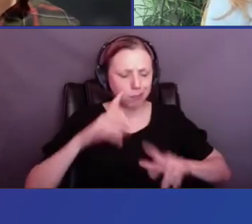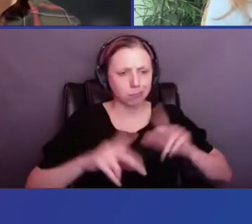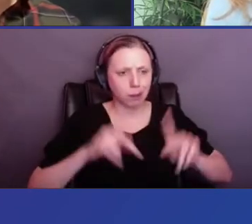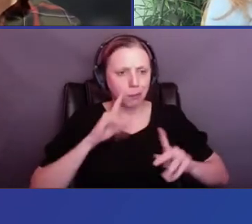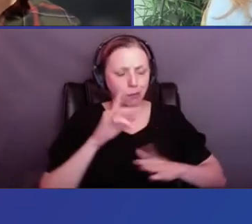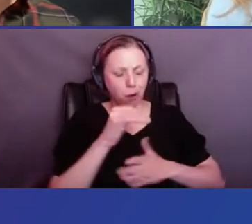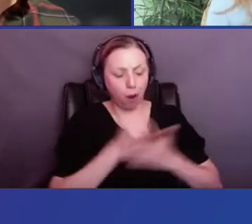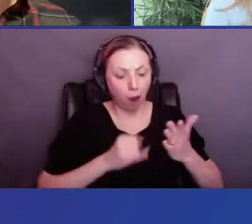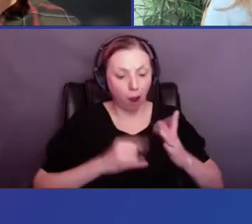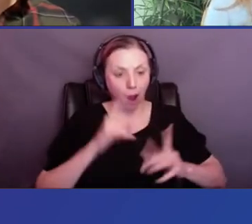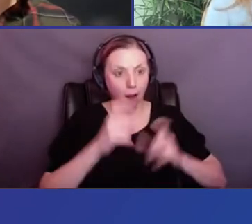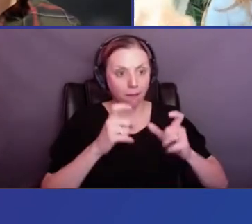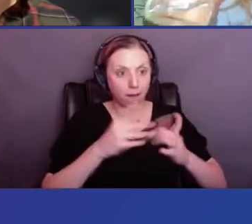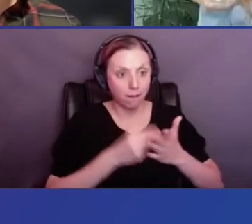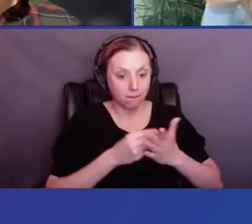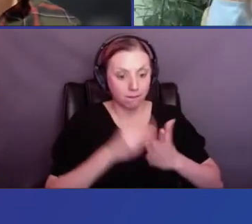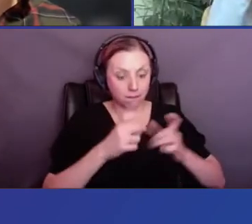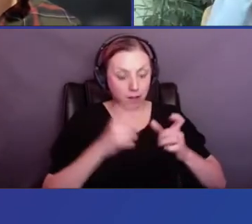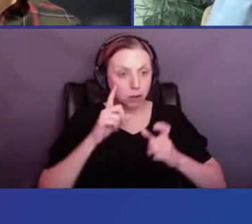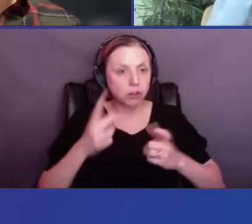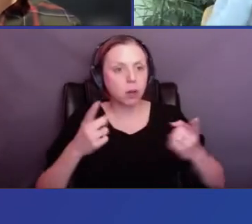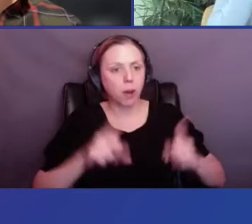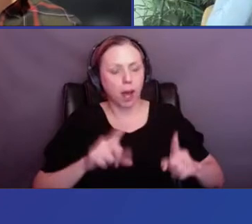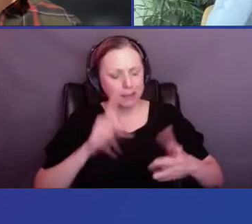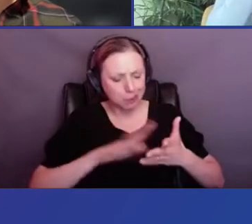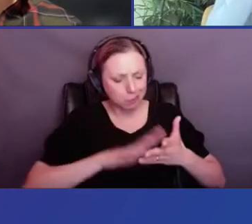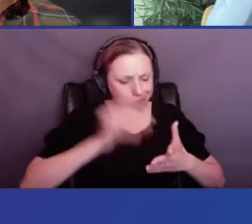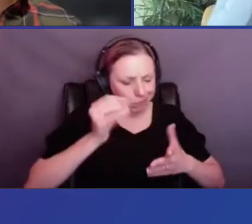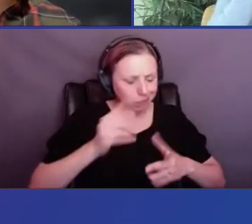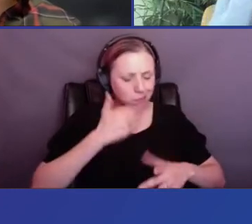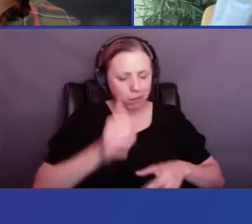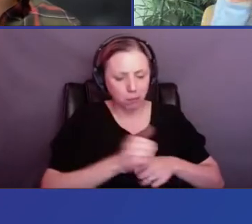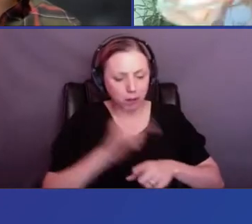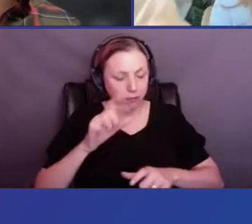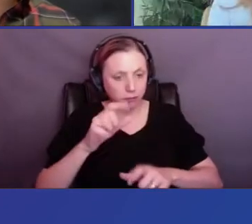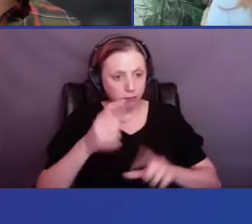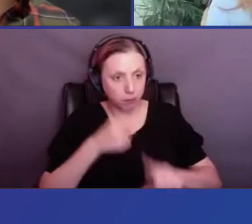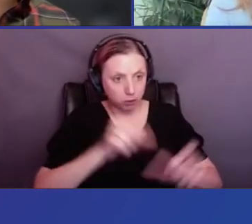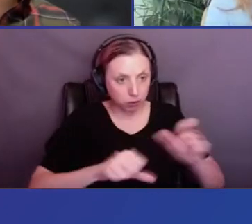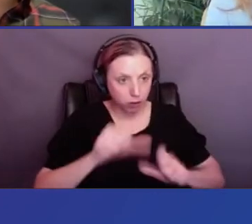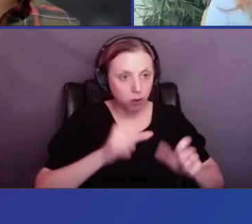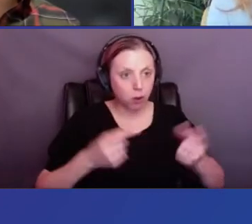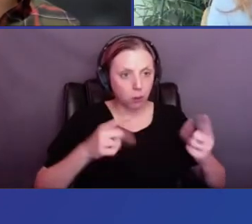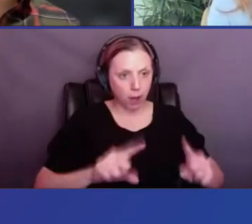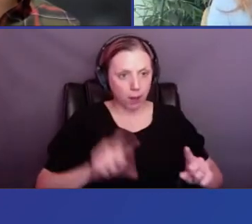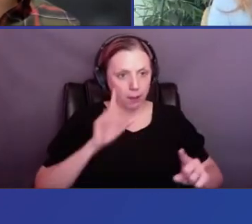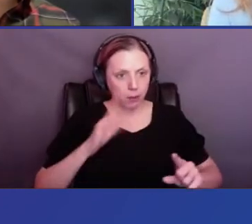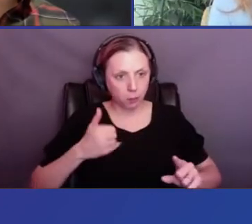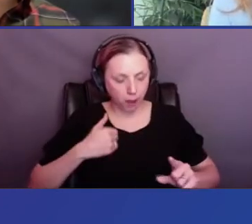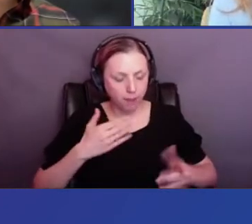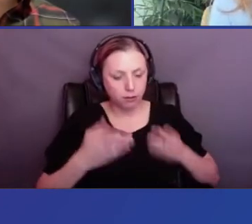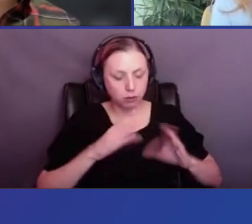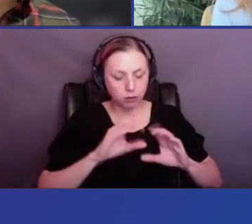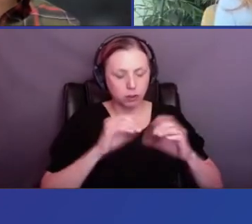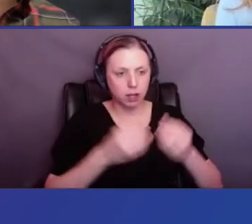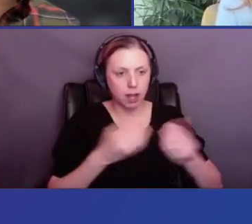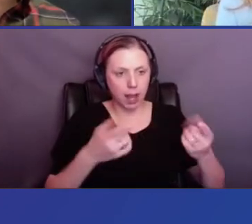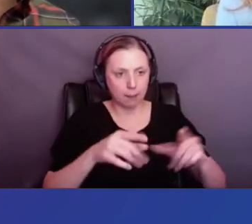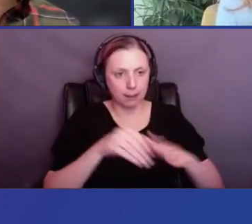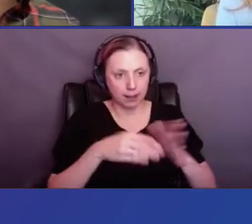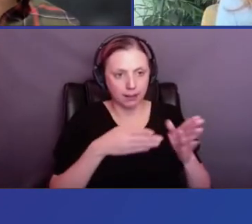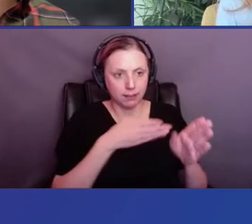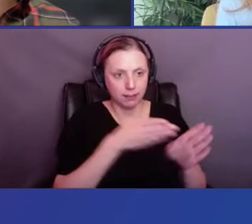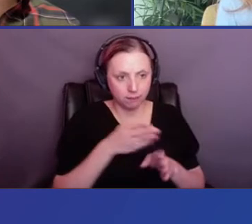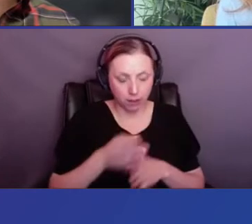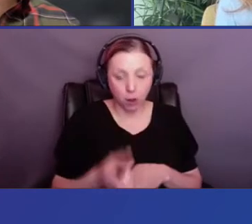to learn best practices from one another, to understand in collaboration with service organizations what's happening in the field. And one of the discussions